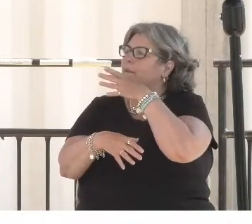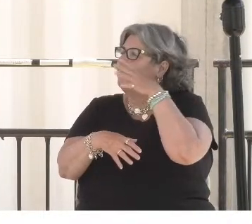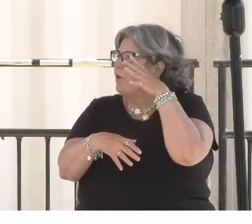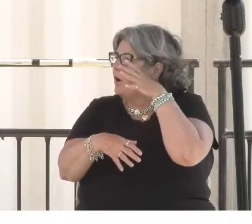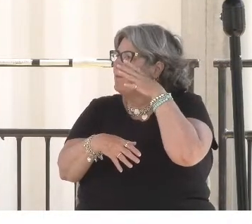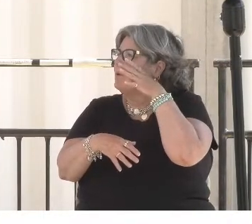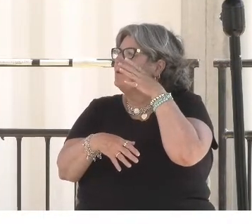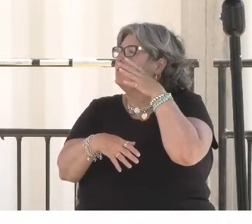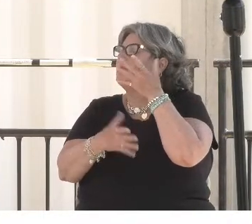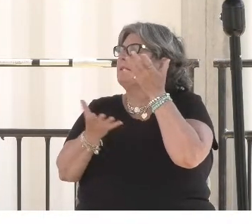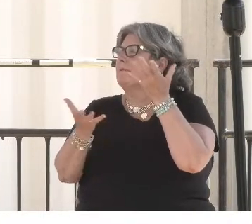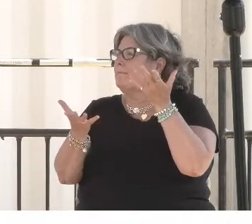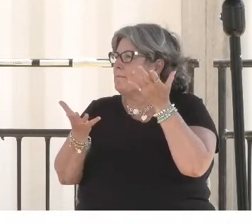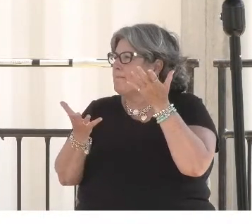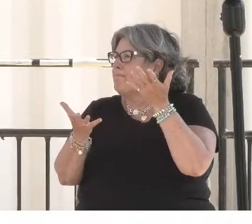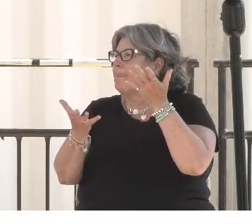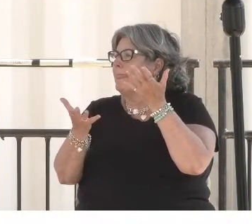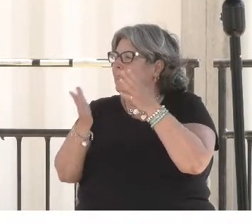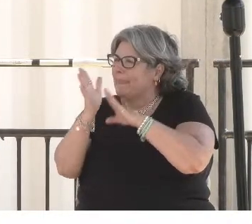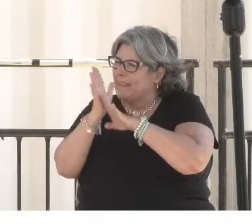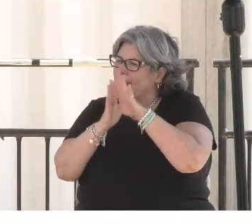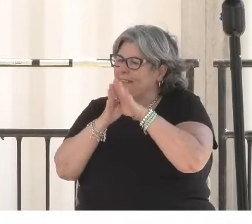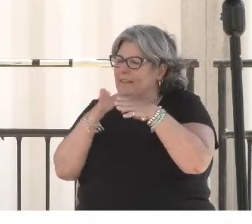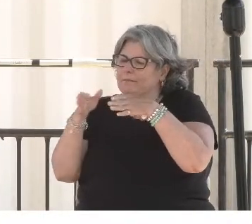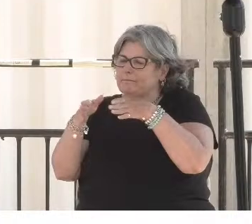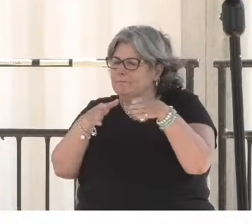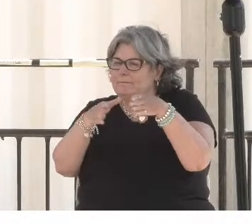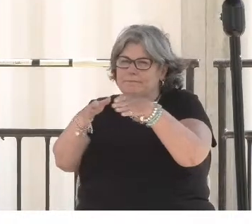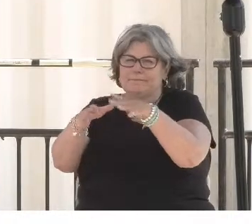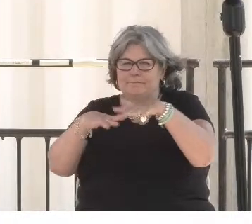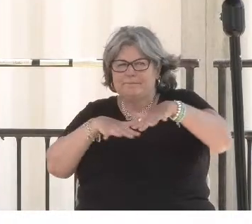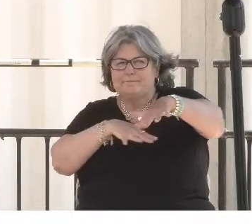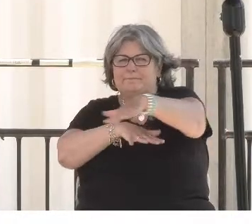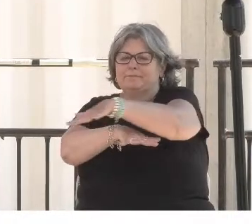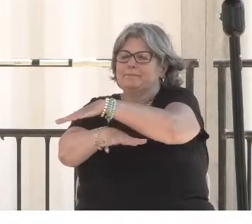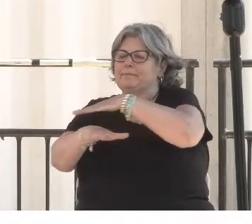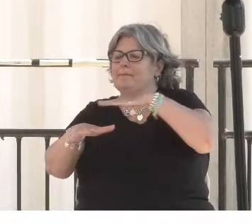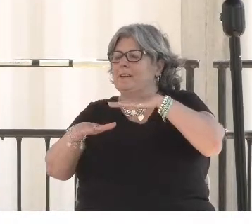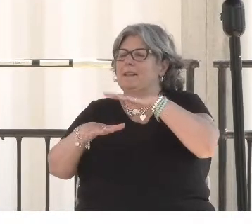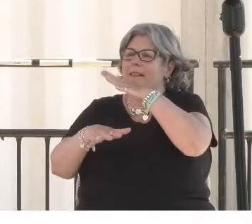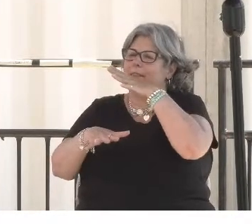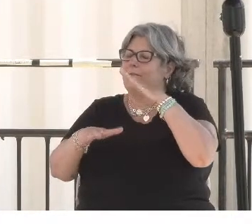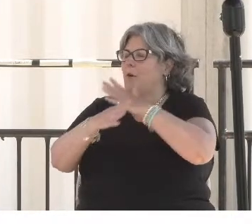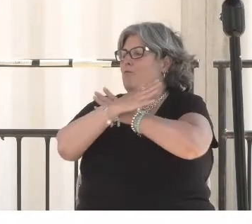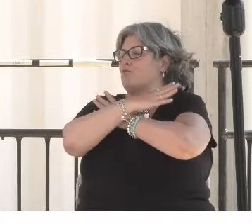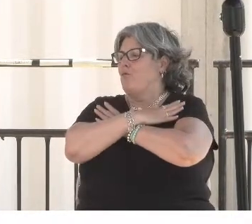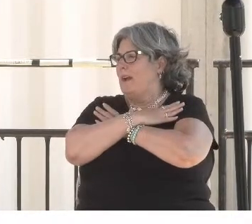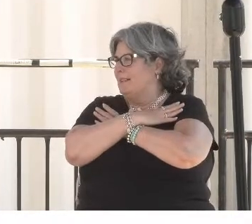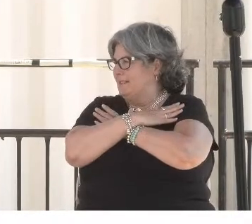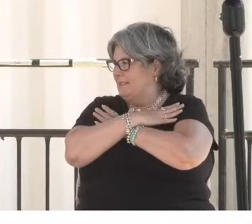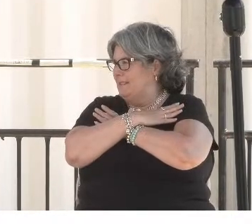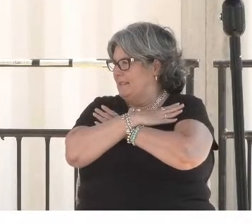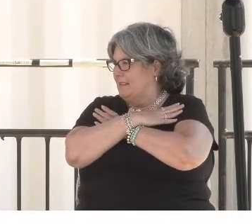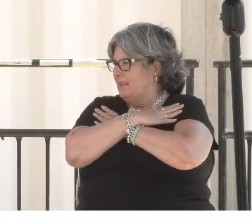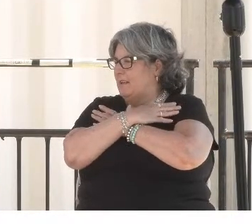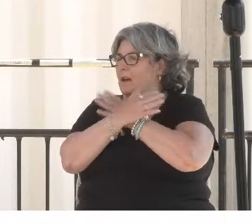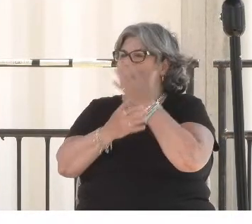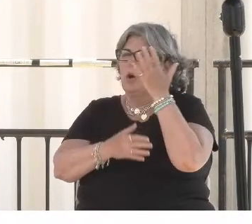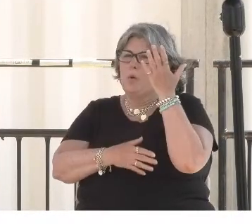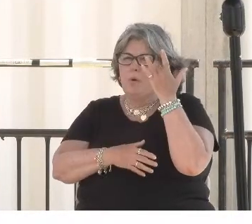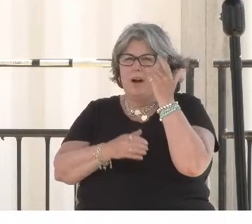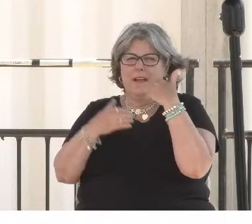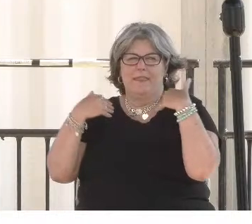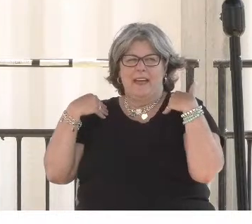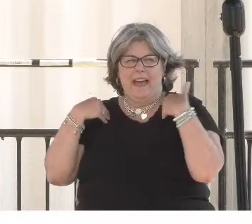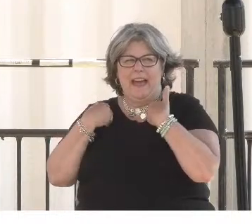of grazing that builds little paddocks around their farms and lets the farm rest most of the time because they have all their animals